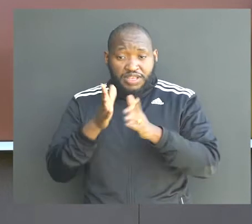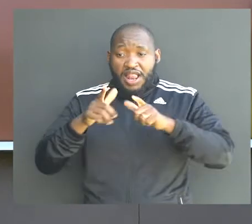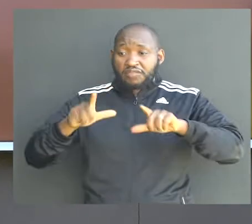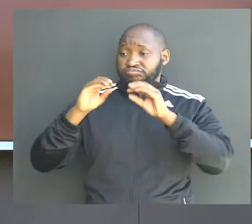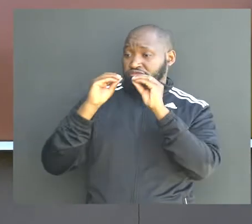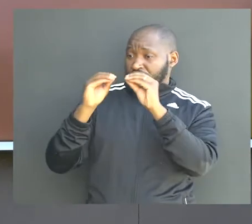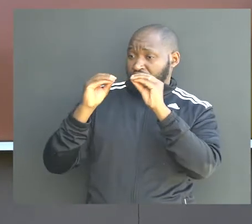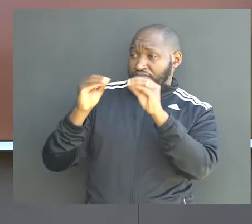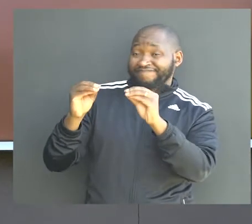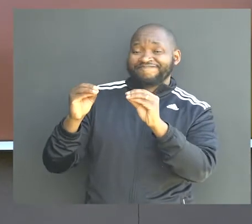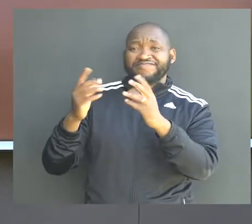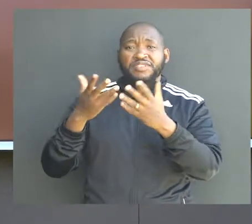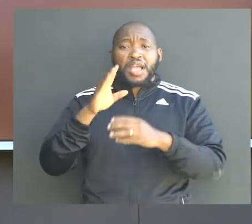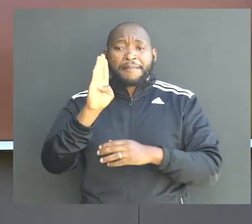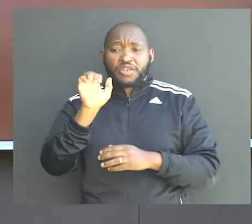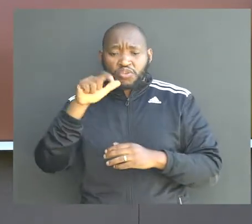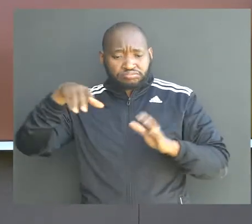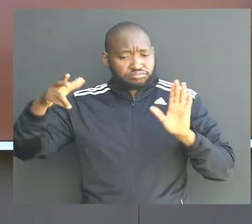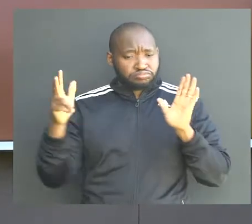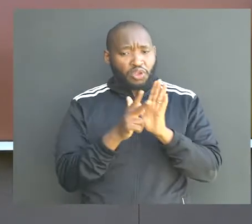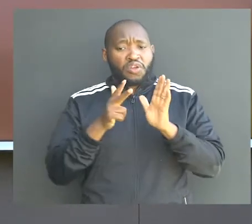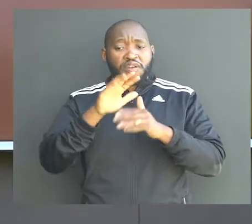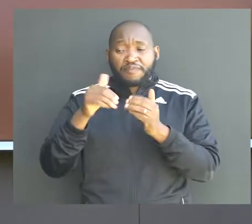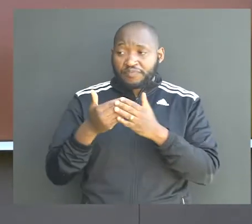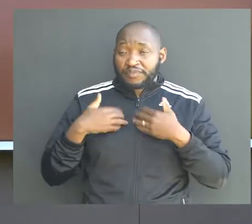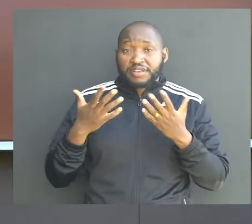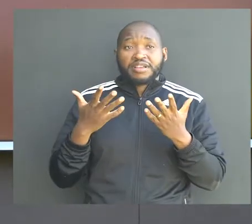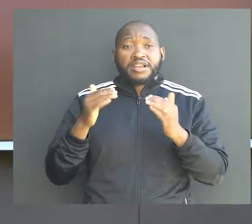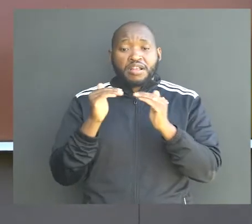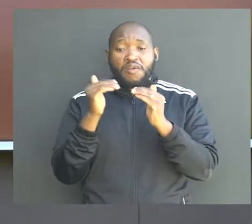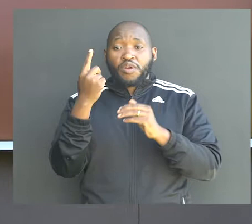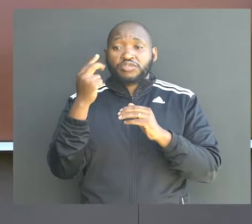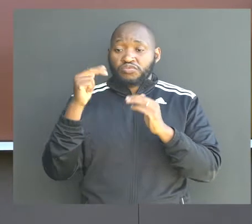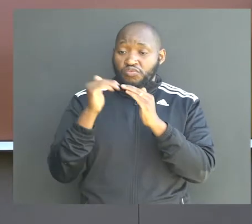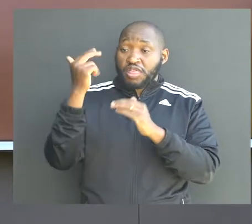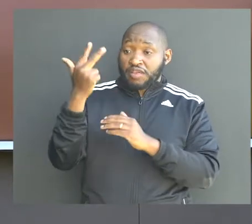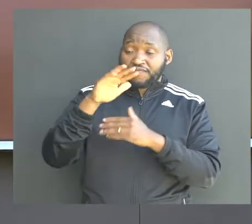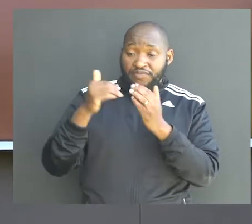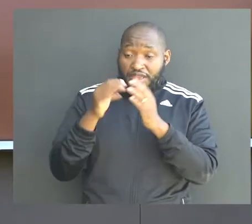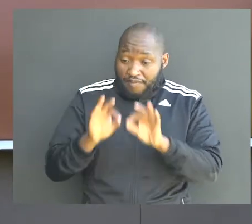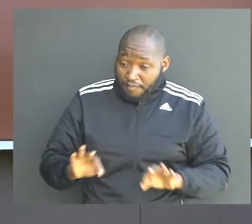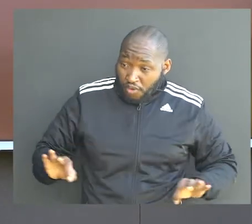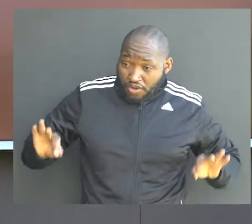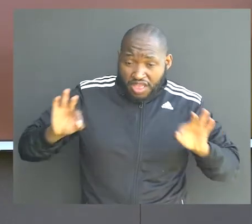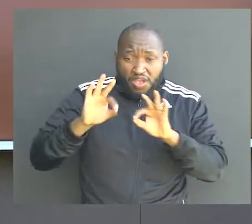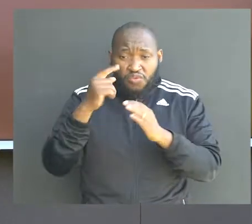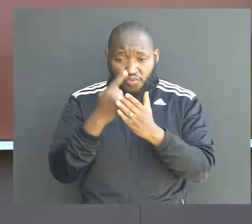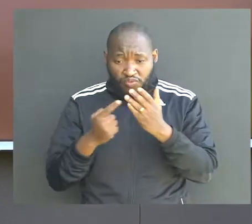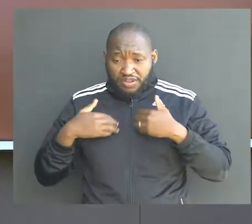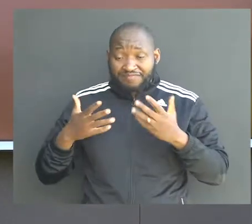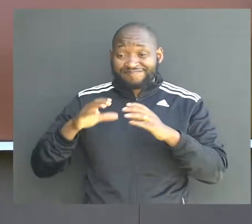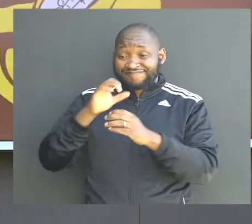that we teach sign language. Right. Our courses are BQA accredited. We have level one up to three. That is amazing. And most importantly,